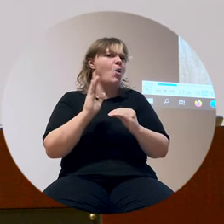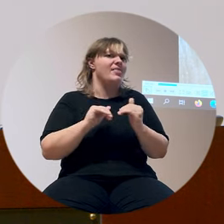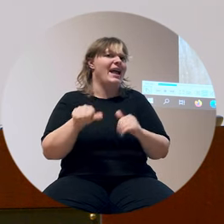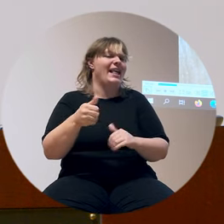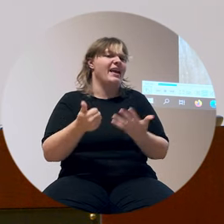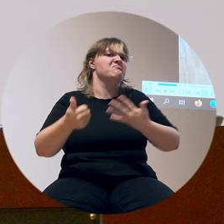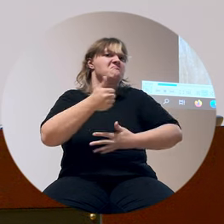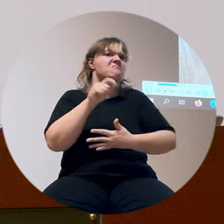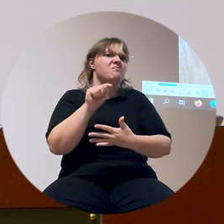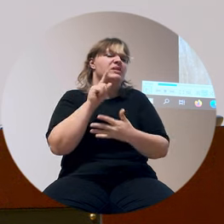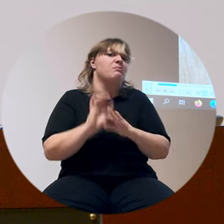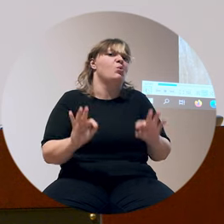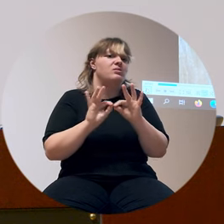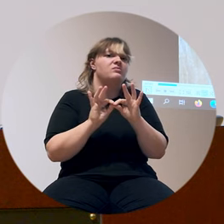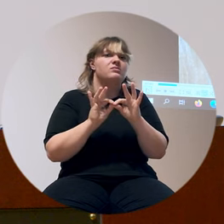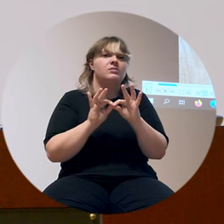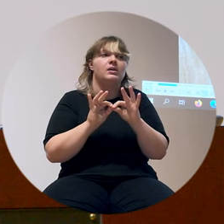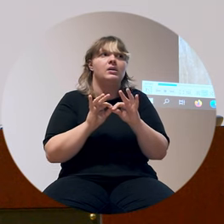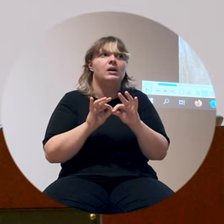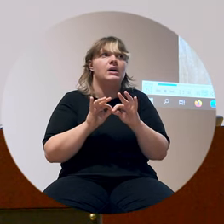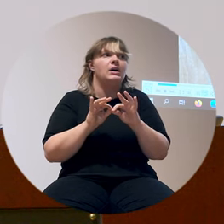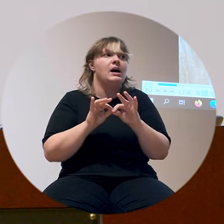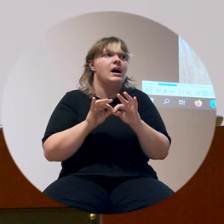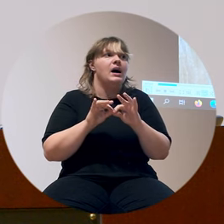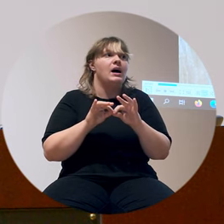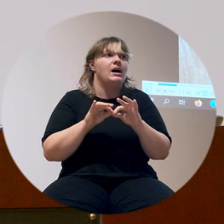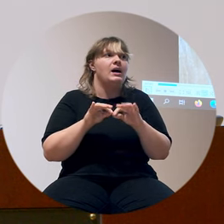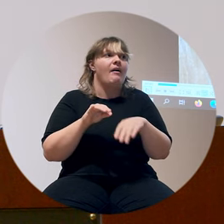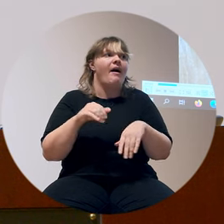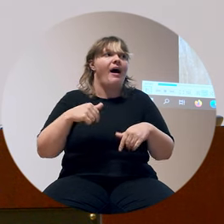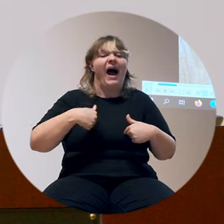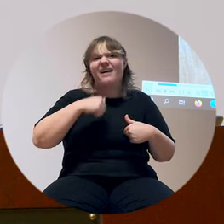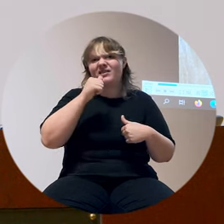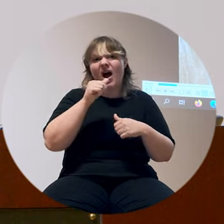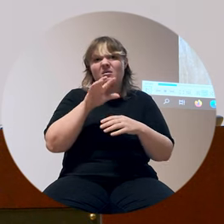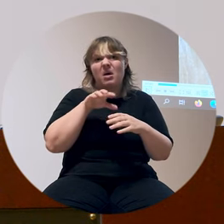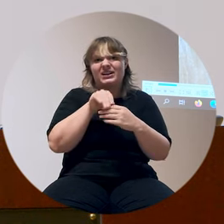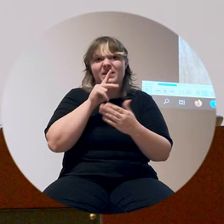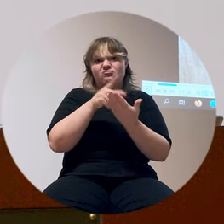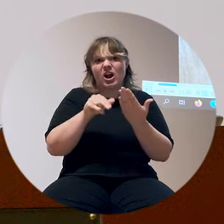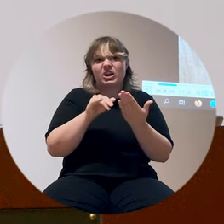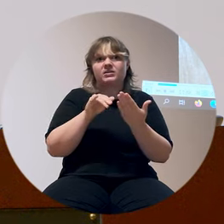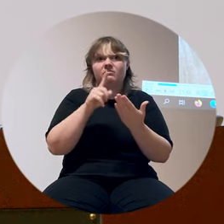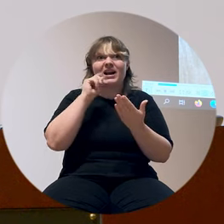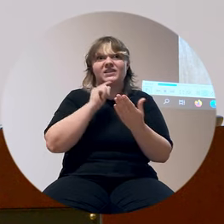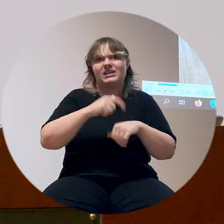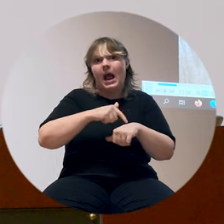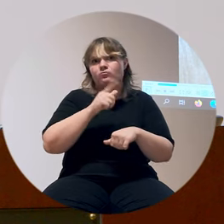is an important part. And I have not participated in projects because time more than anything, probably.